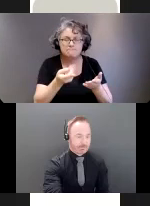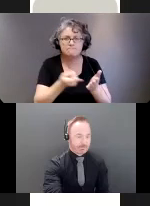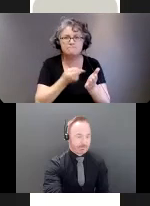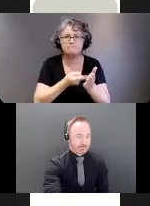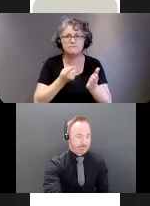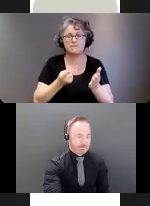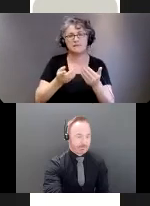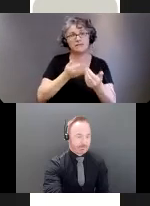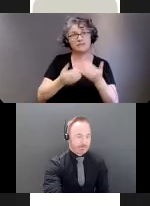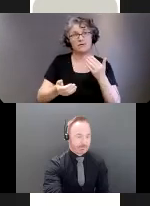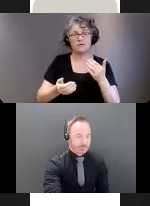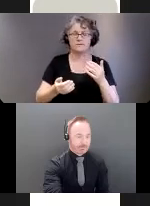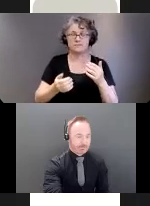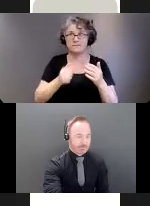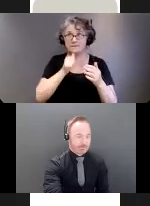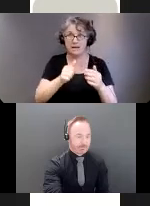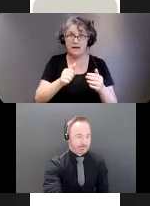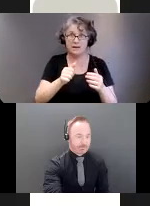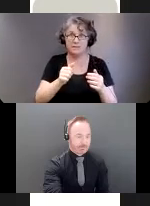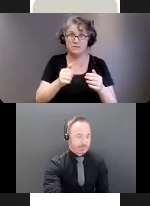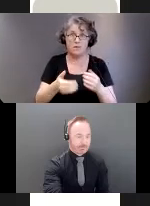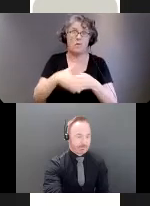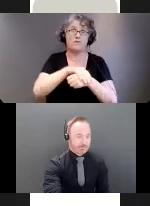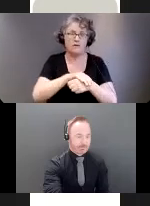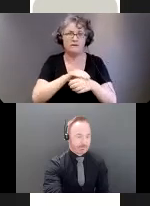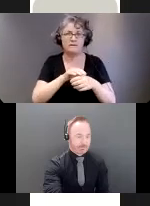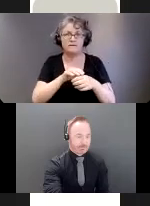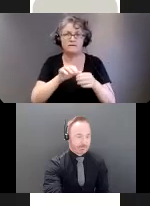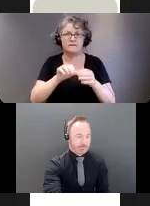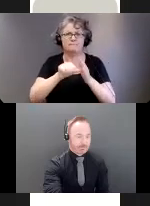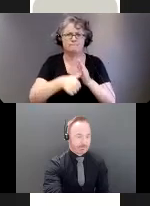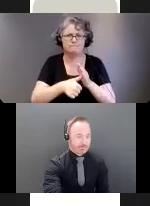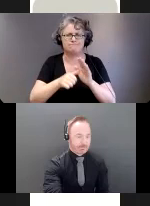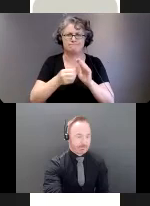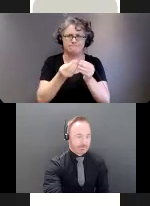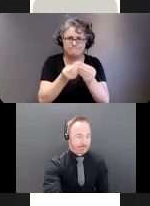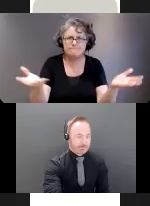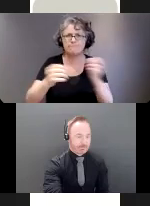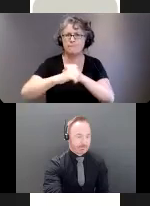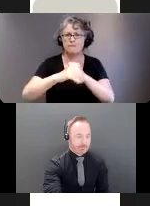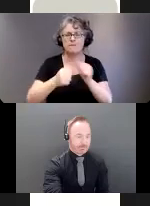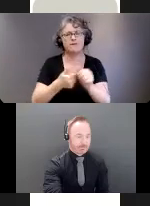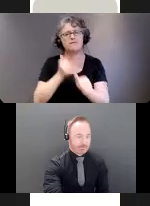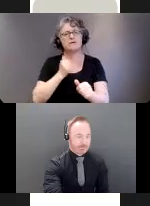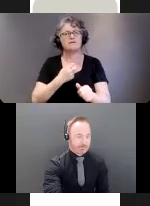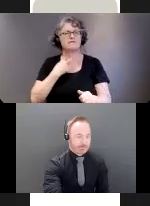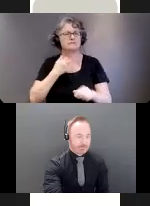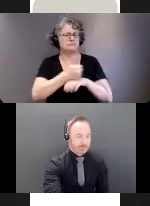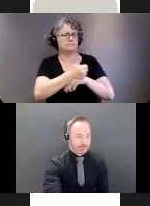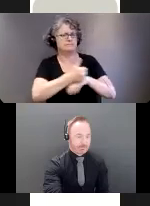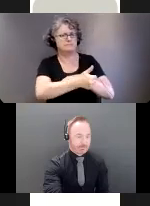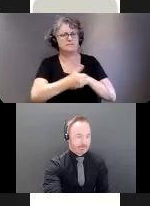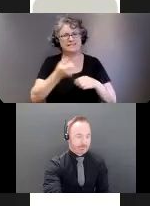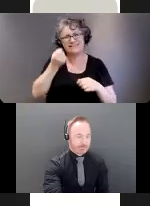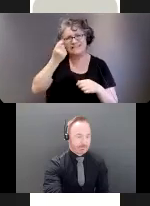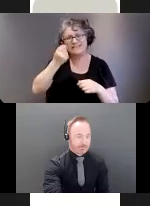overly emphasized in media reporting to prevent victim blaming and ensure that the case is understood as a gender-based issue,